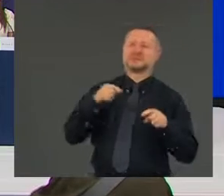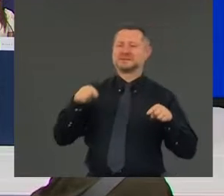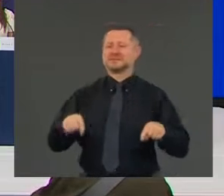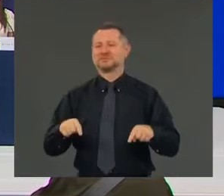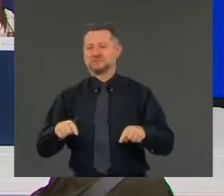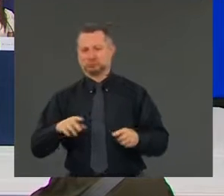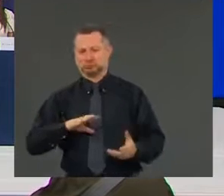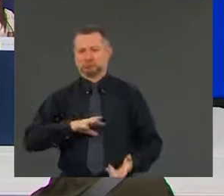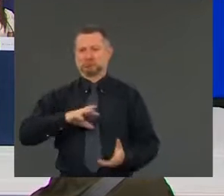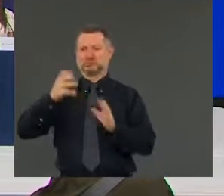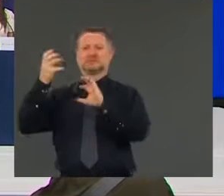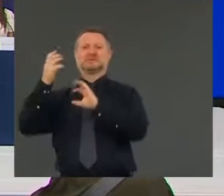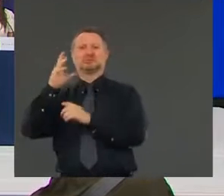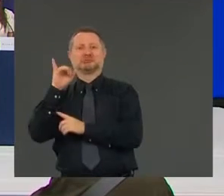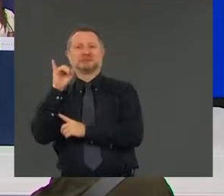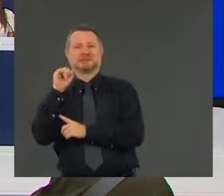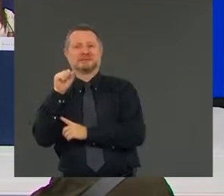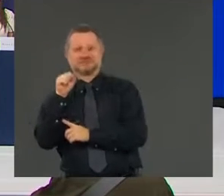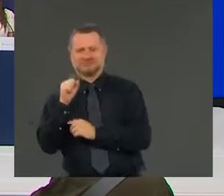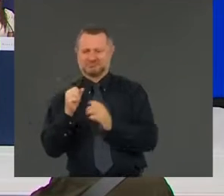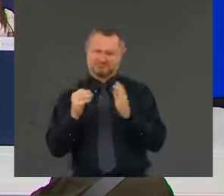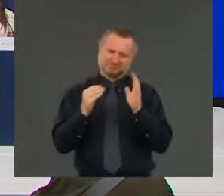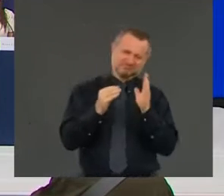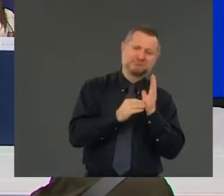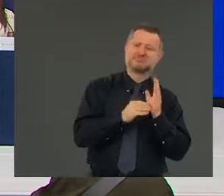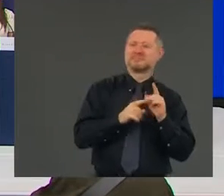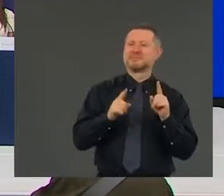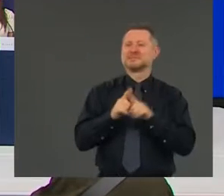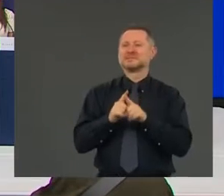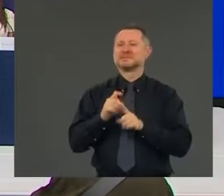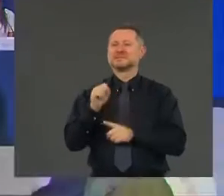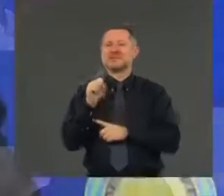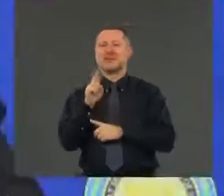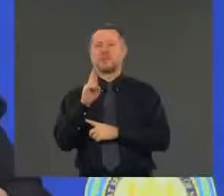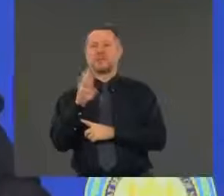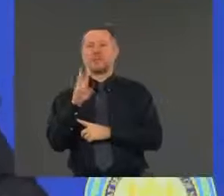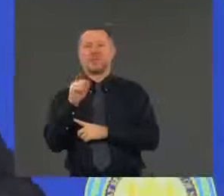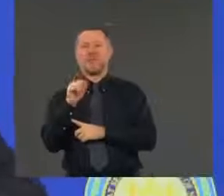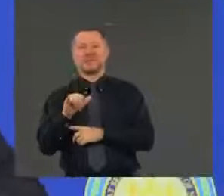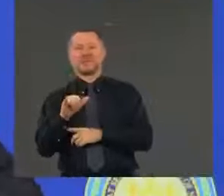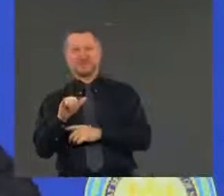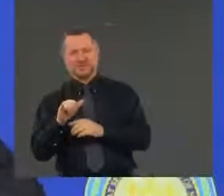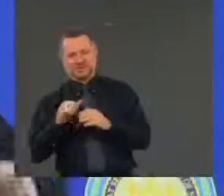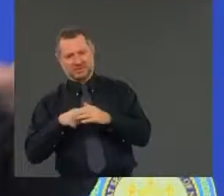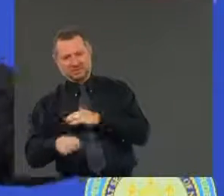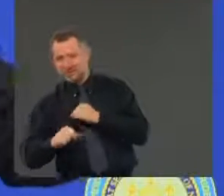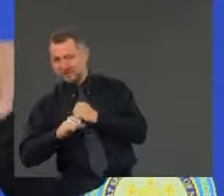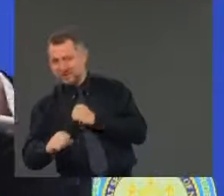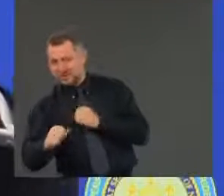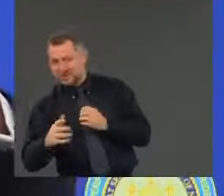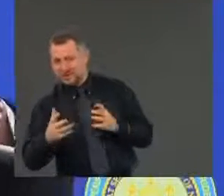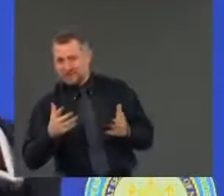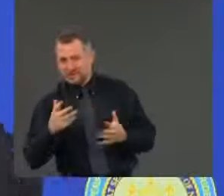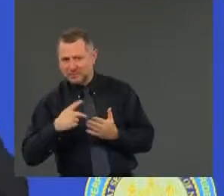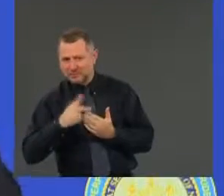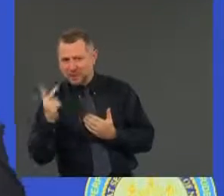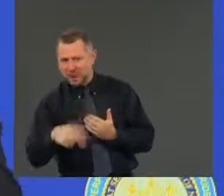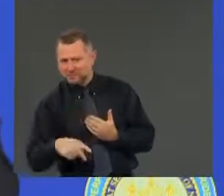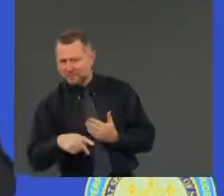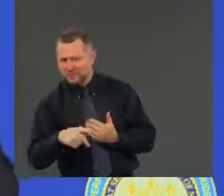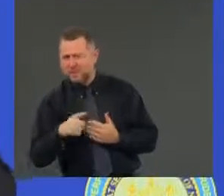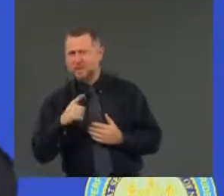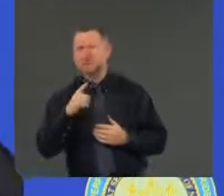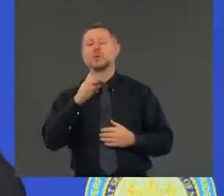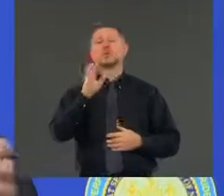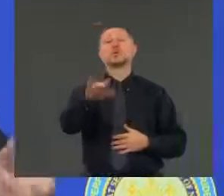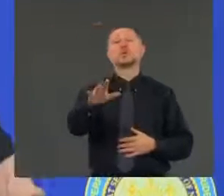extension instead of the current plan, which is pretty unpopular among transit experts? You know what's more unpopular? Forget your transit experts.